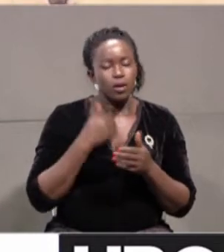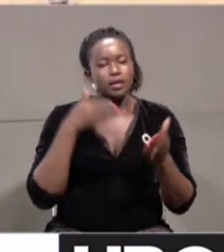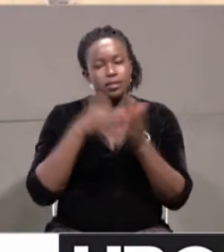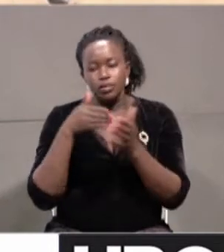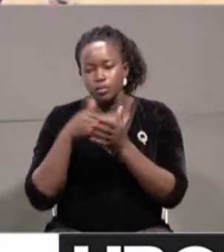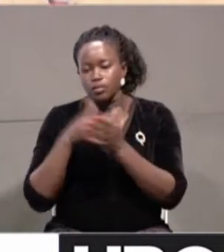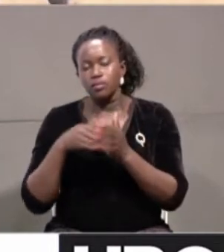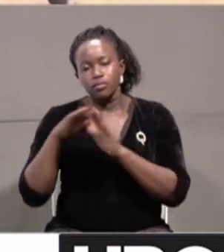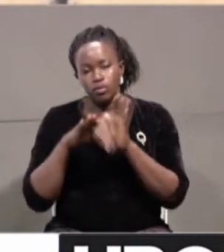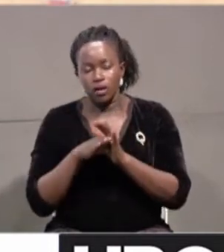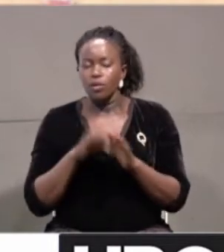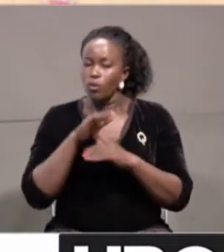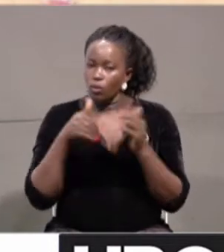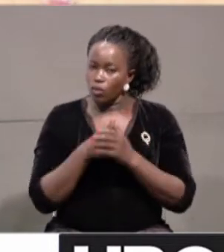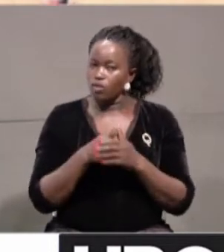all.